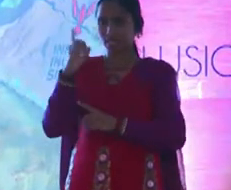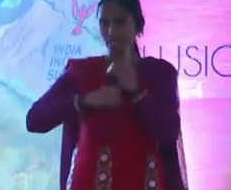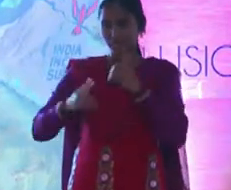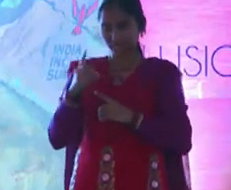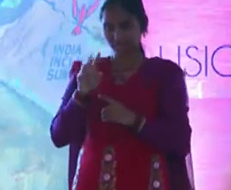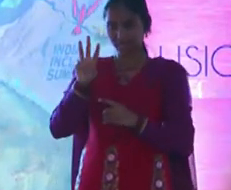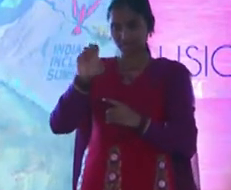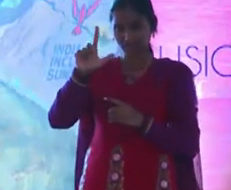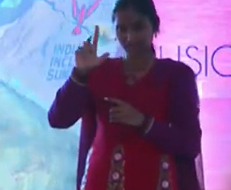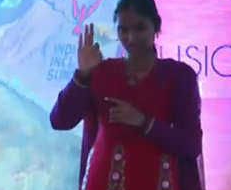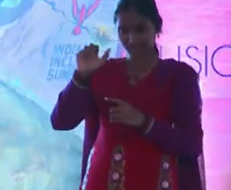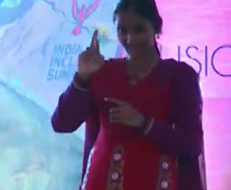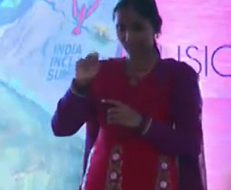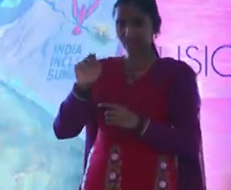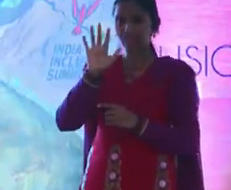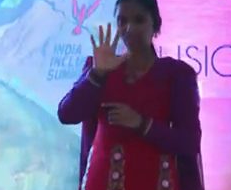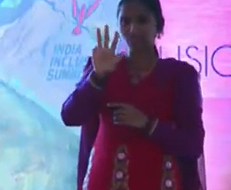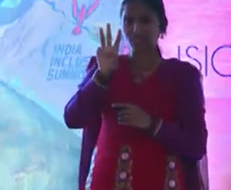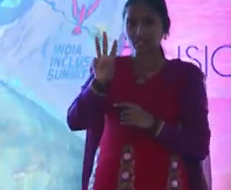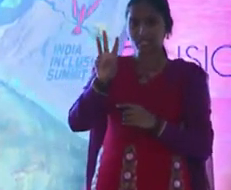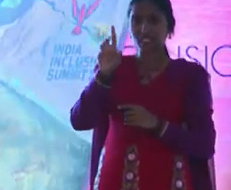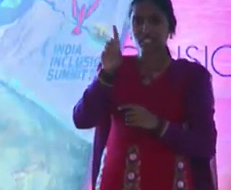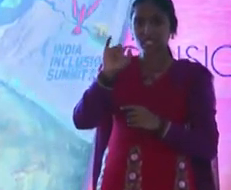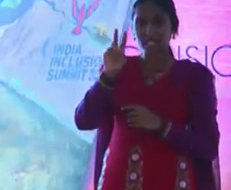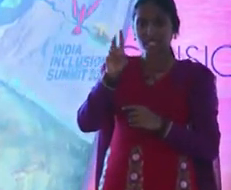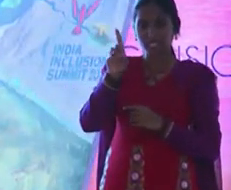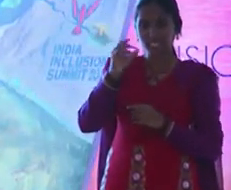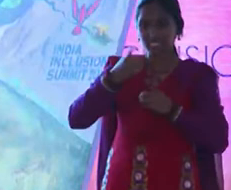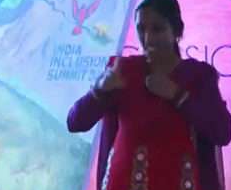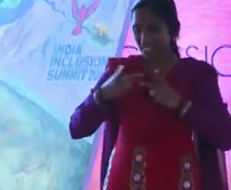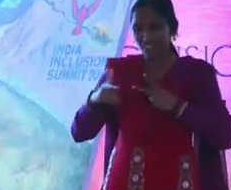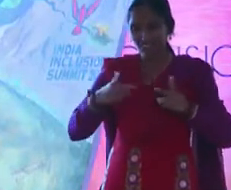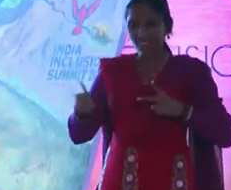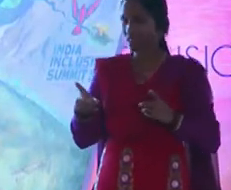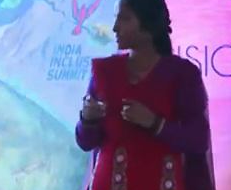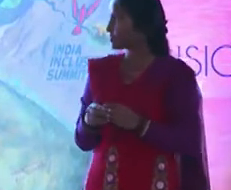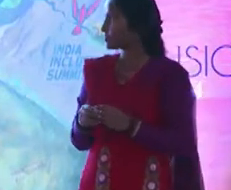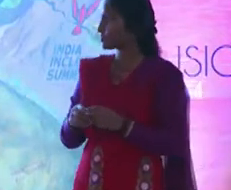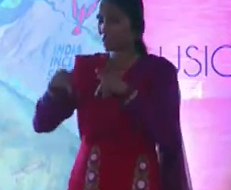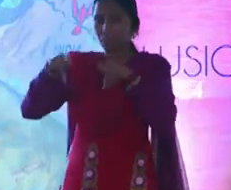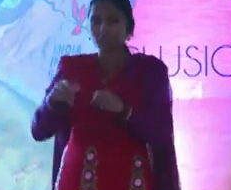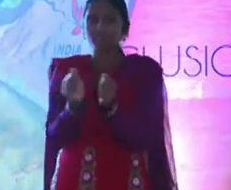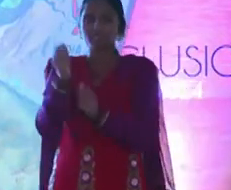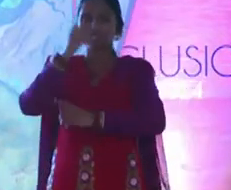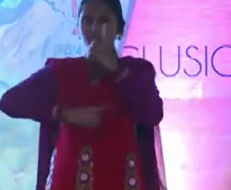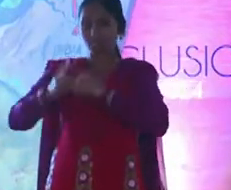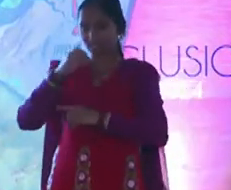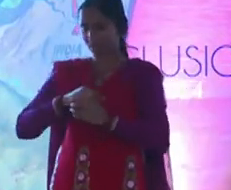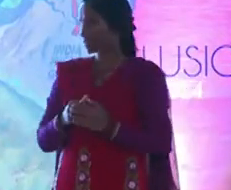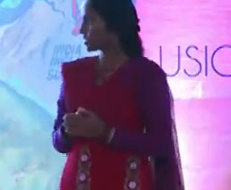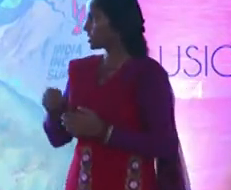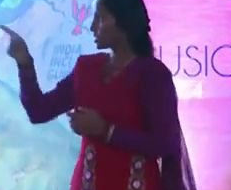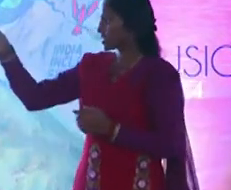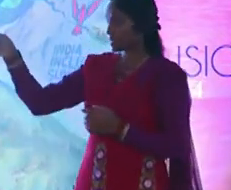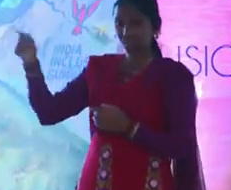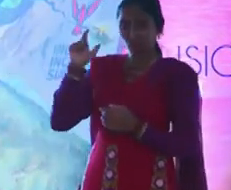now approved 53 devices to be given to students and persons with disabilities, and this device